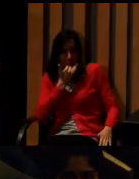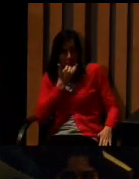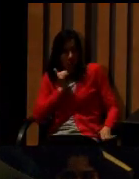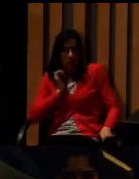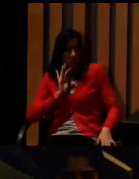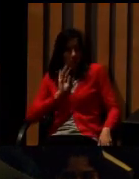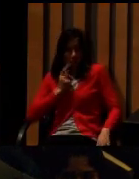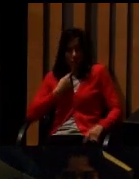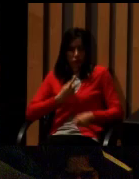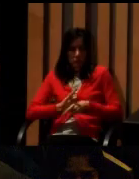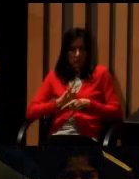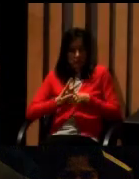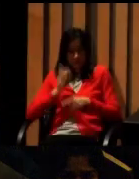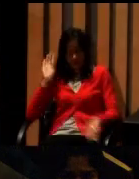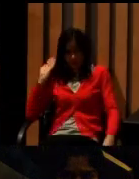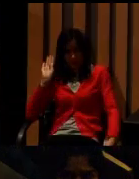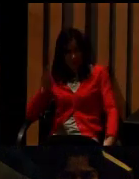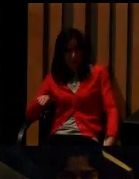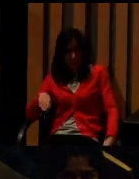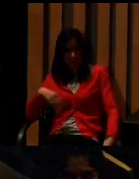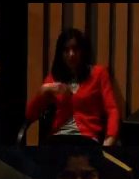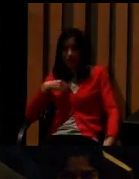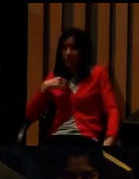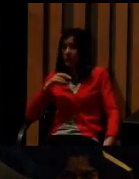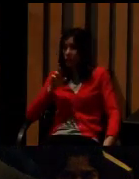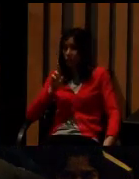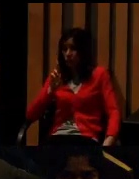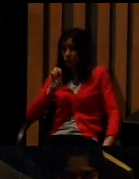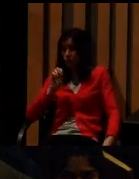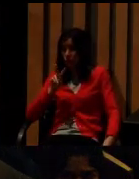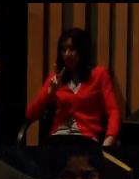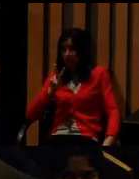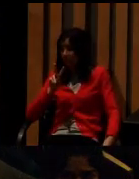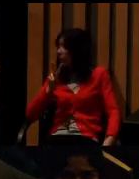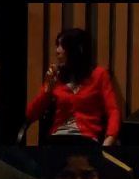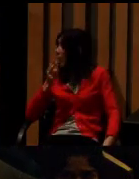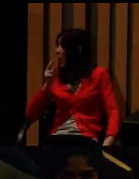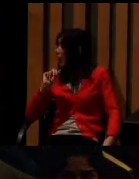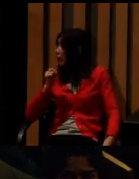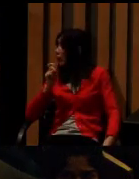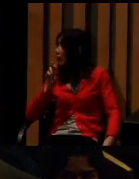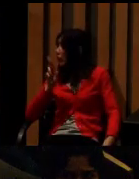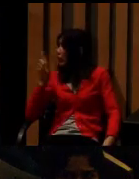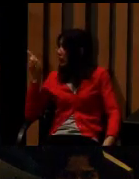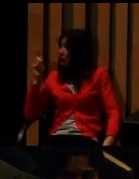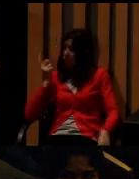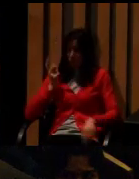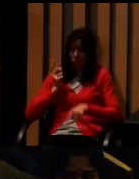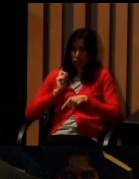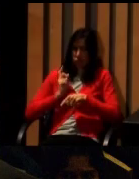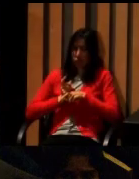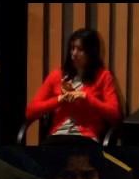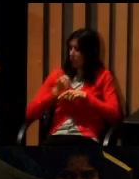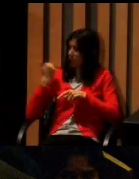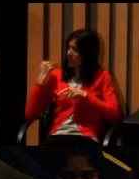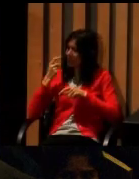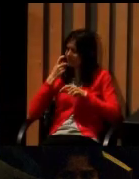And, you know, Reverend Hagler, you were so correct in your analogy of